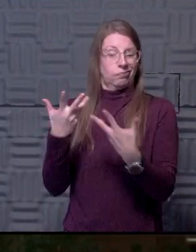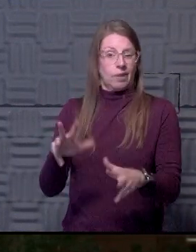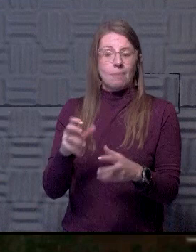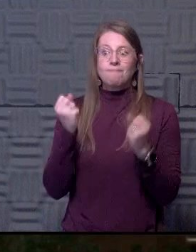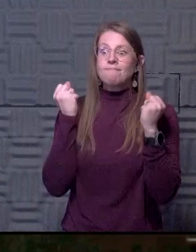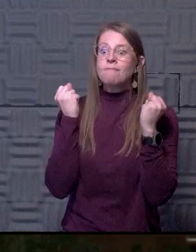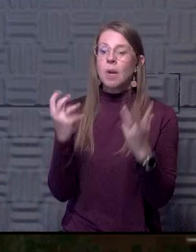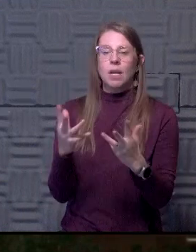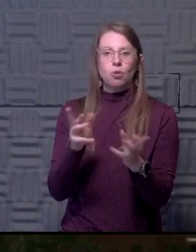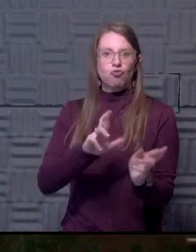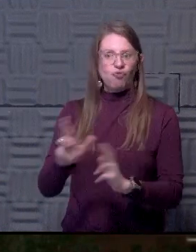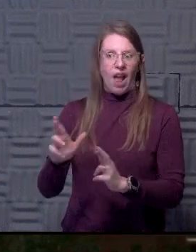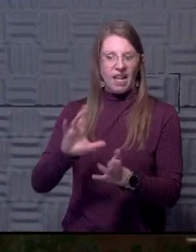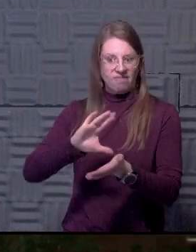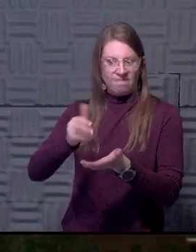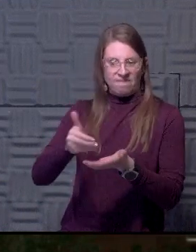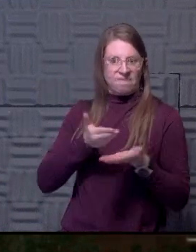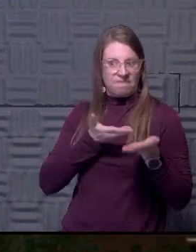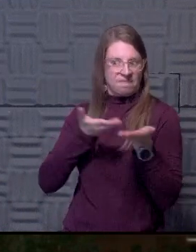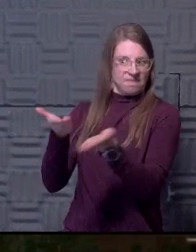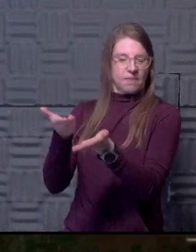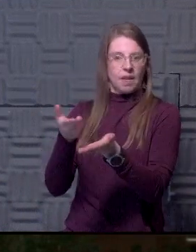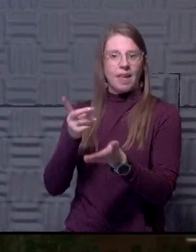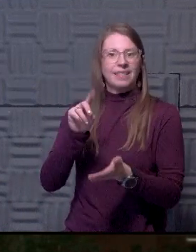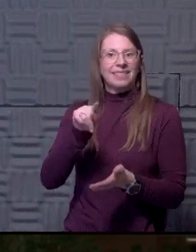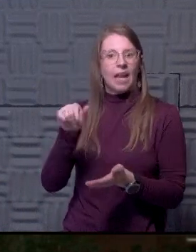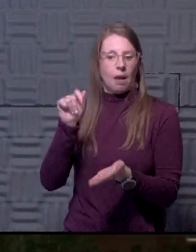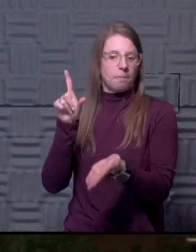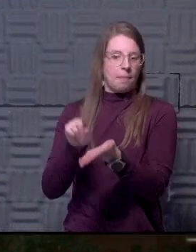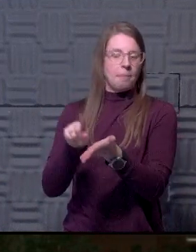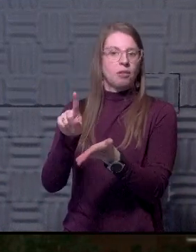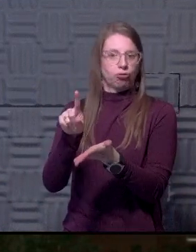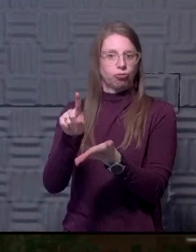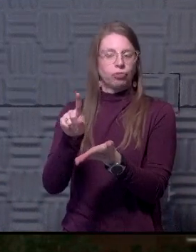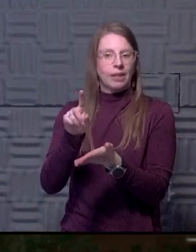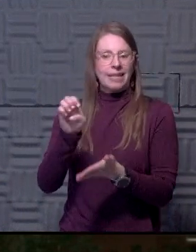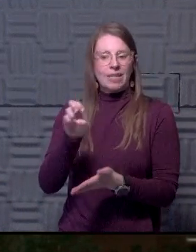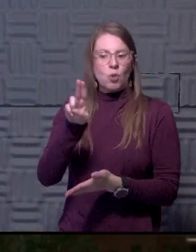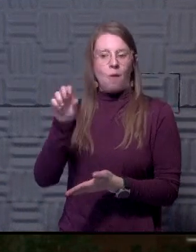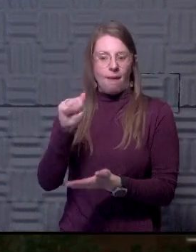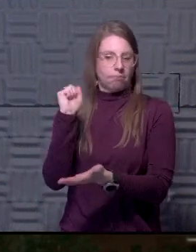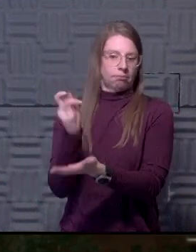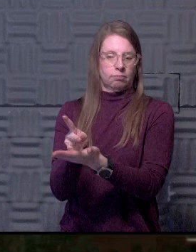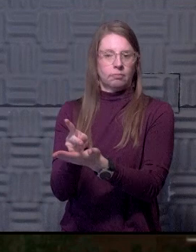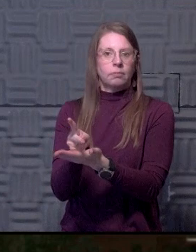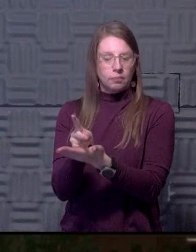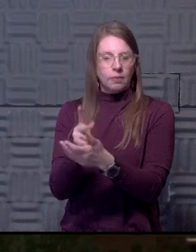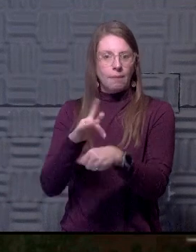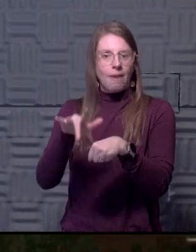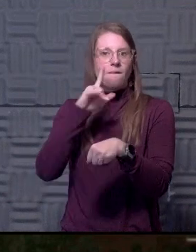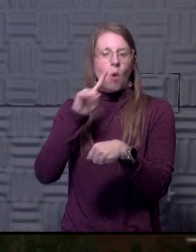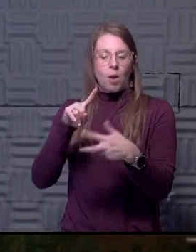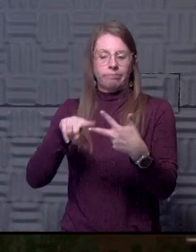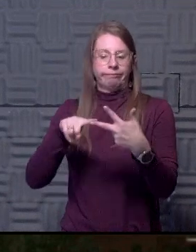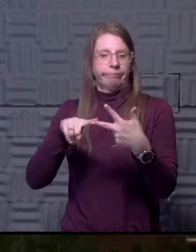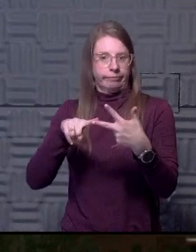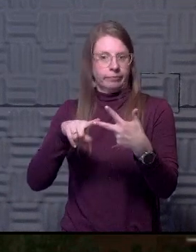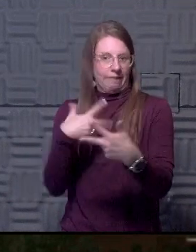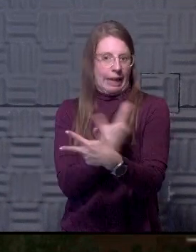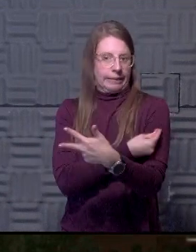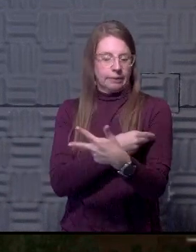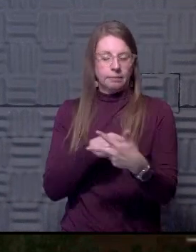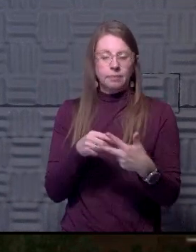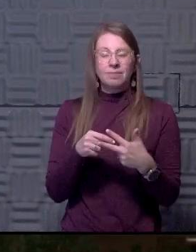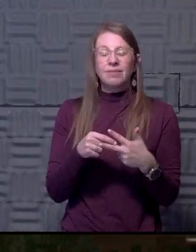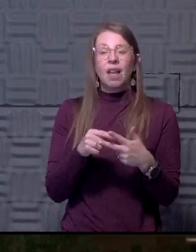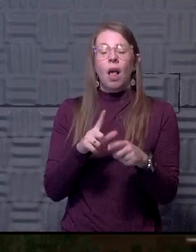to go for when the data gets published and the EUA becomes available for the AstraZeneca vaccine. The ones that